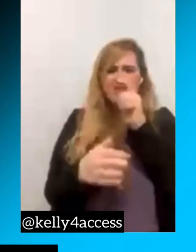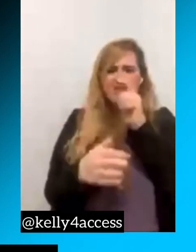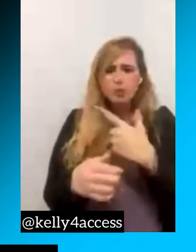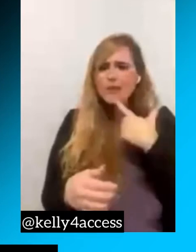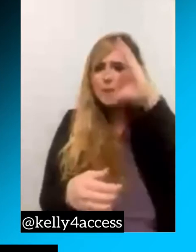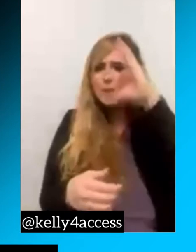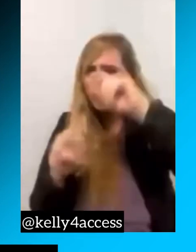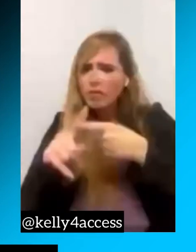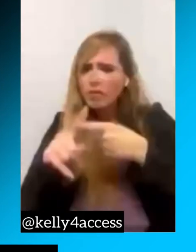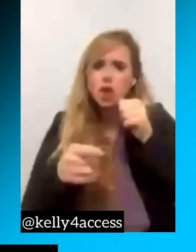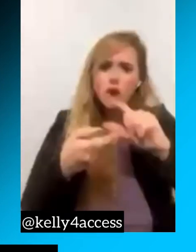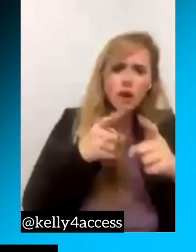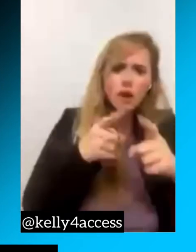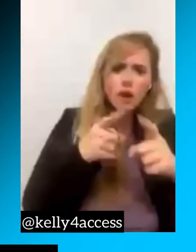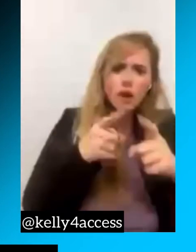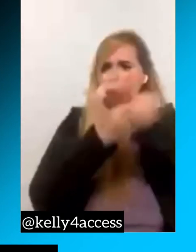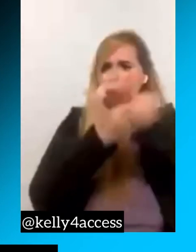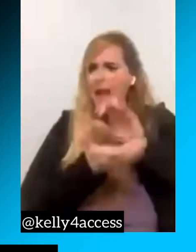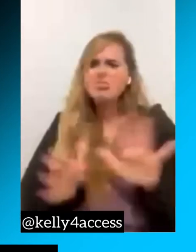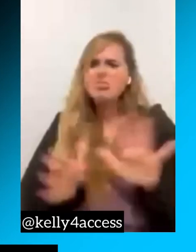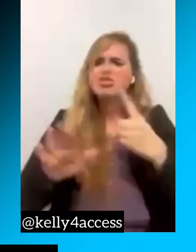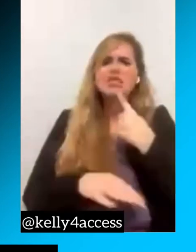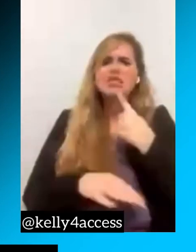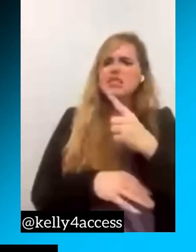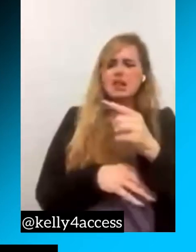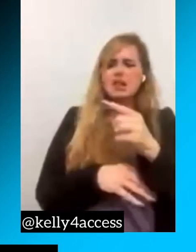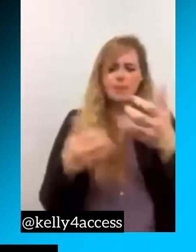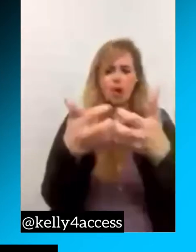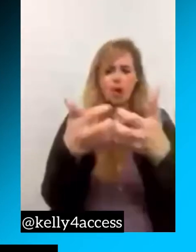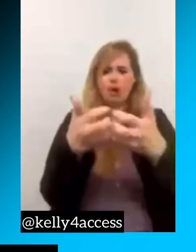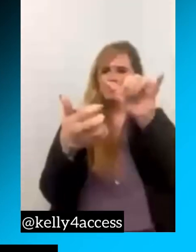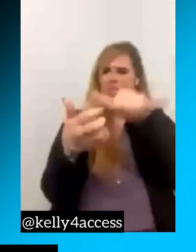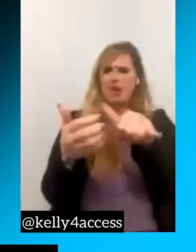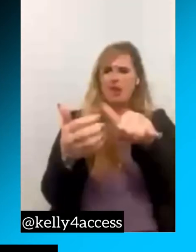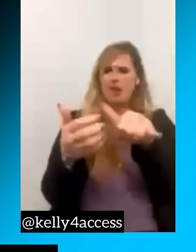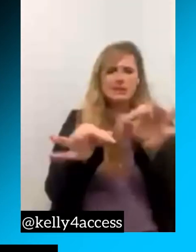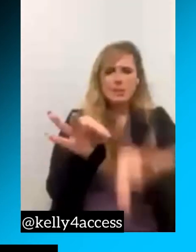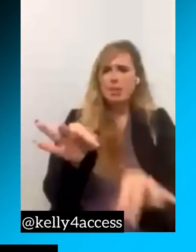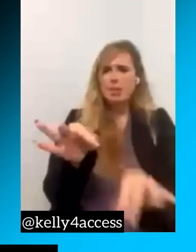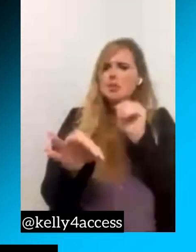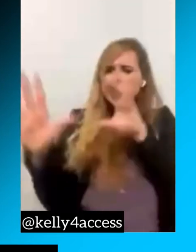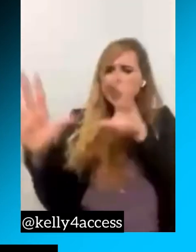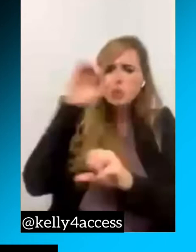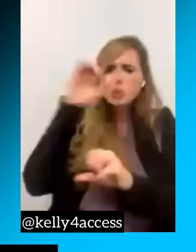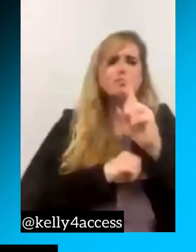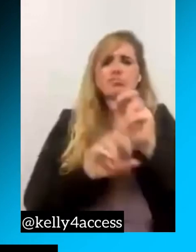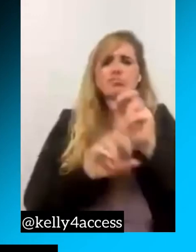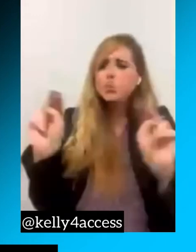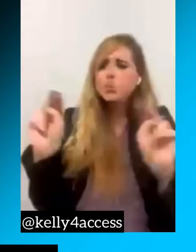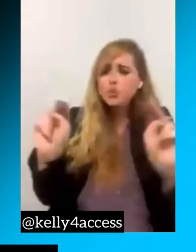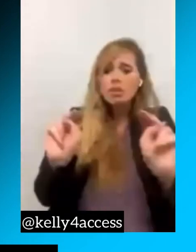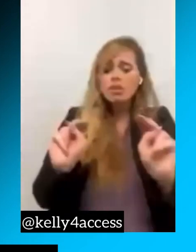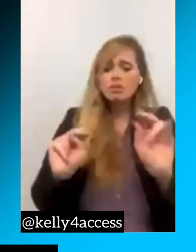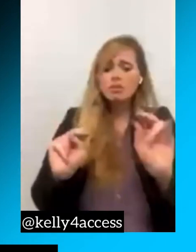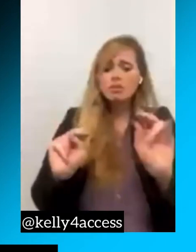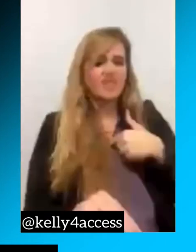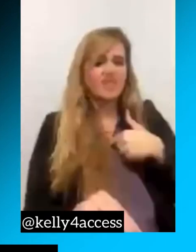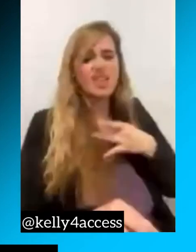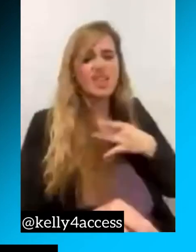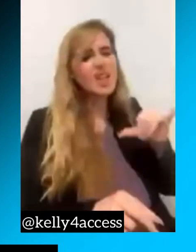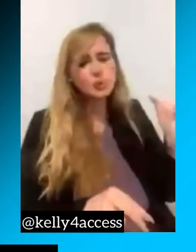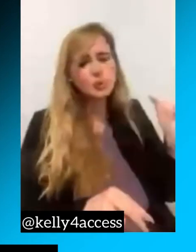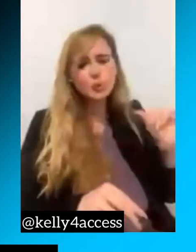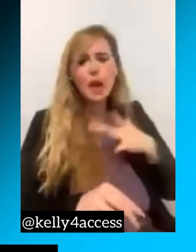partner. It's gender neutral. It doesn't assume anything. Yeah, exactly. That's why I love the word partner